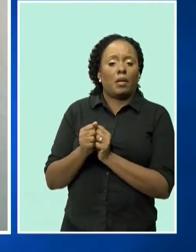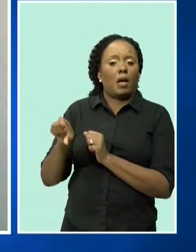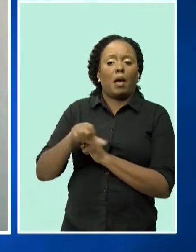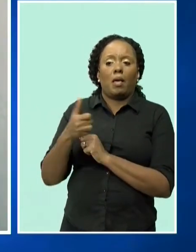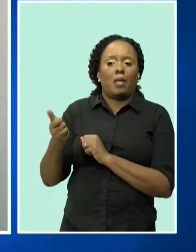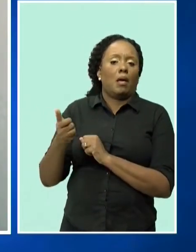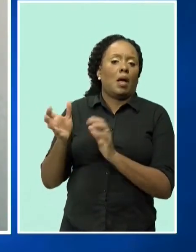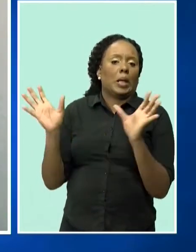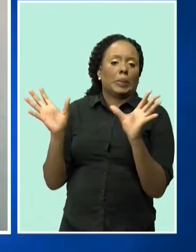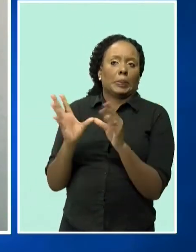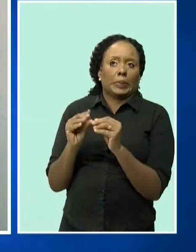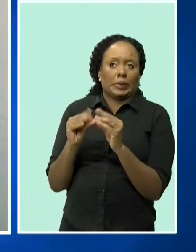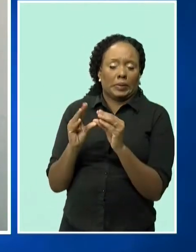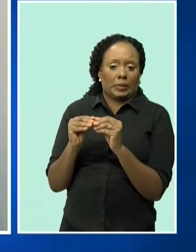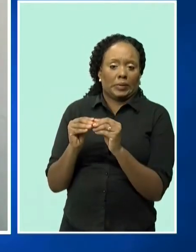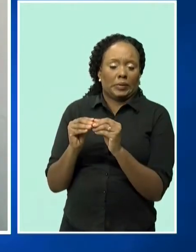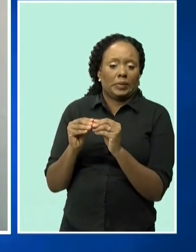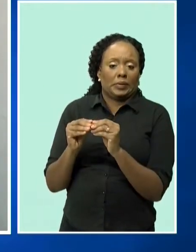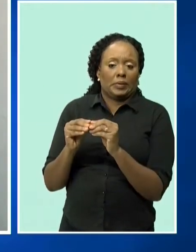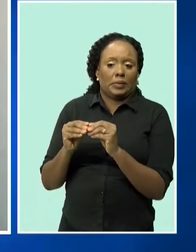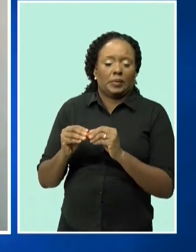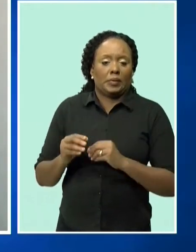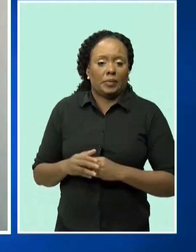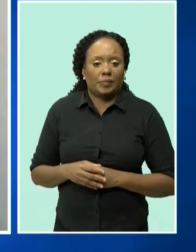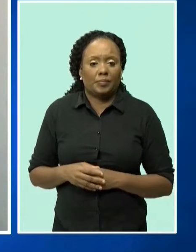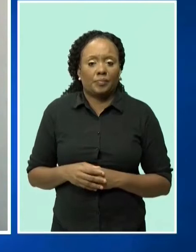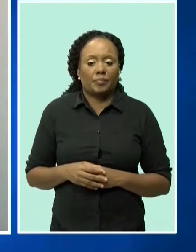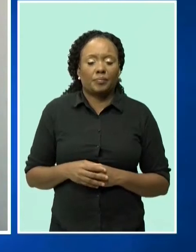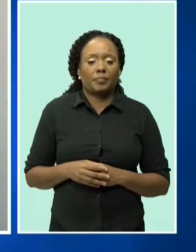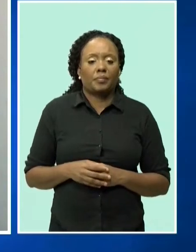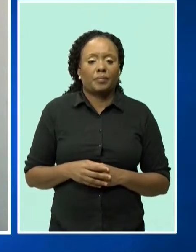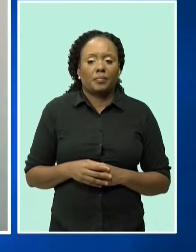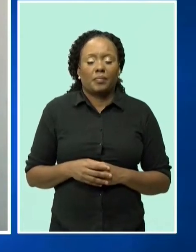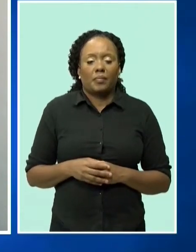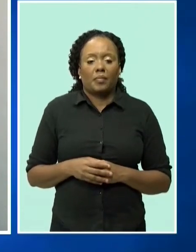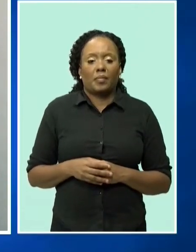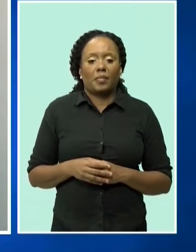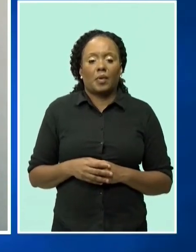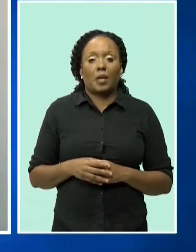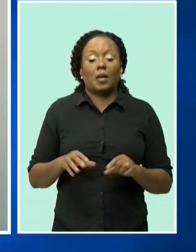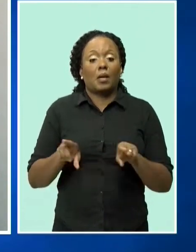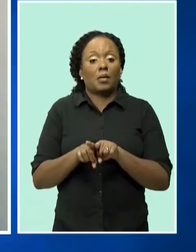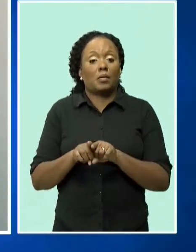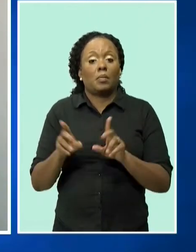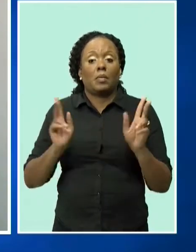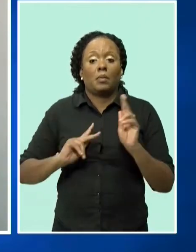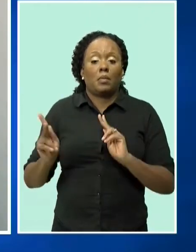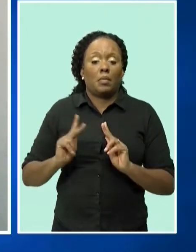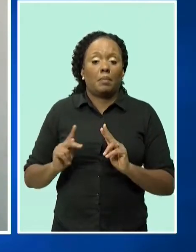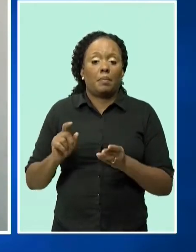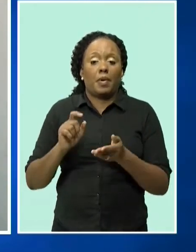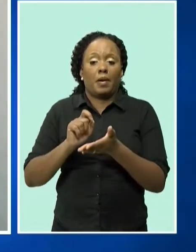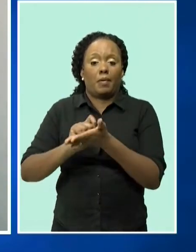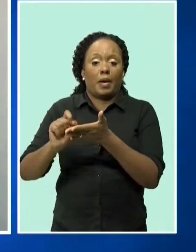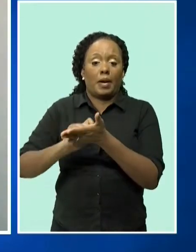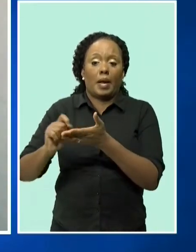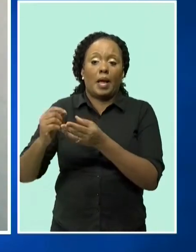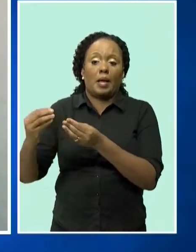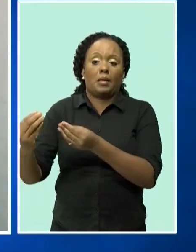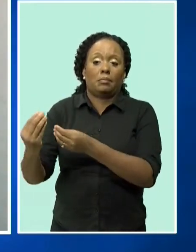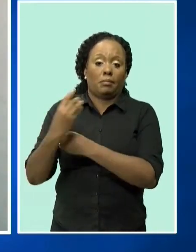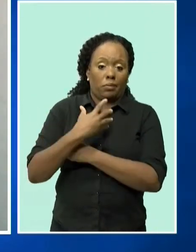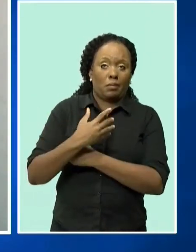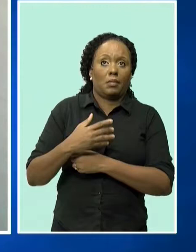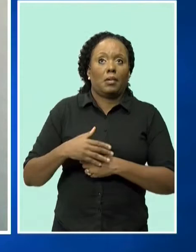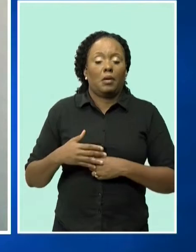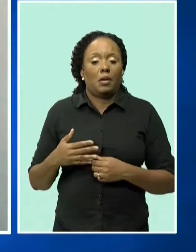consultations, and we've also been receiving submissions from the public. At this point, we've had